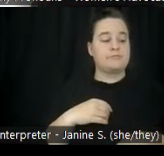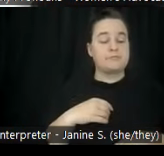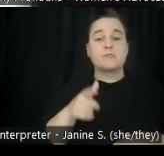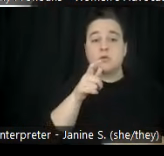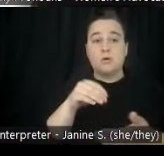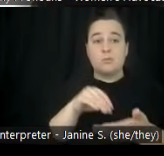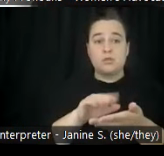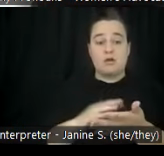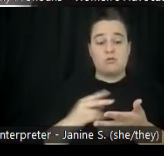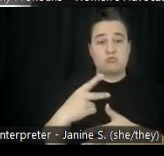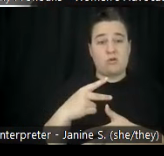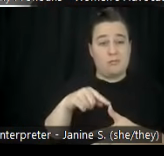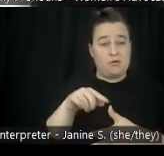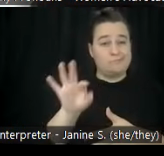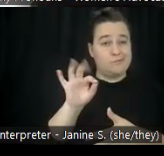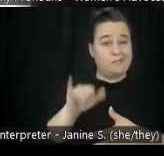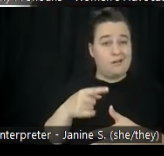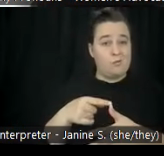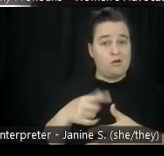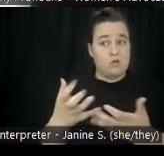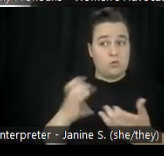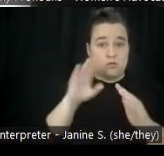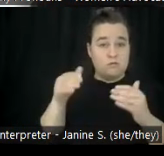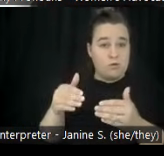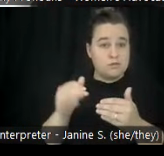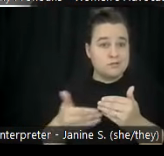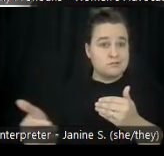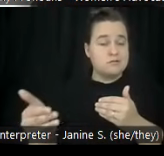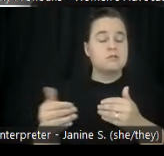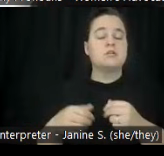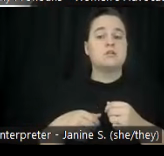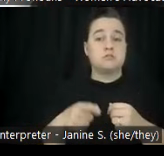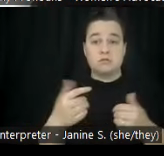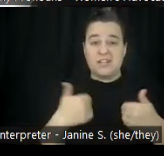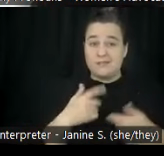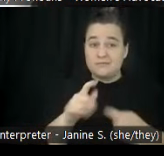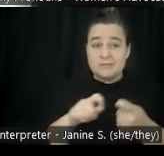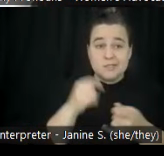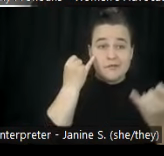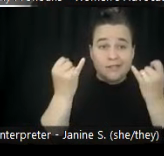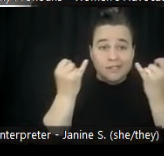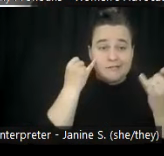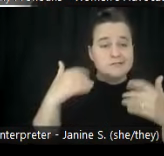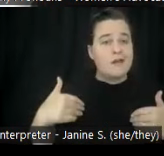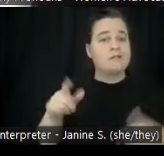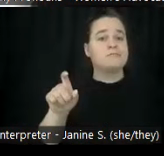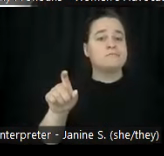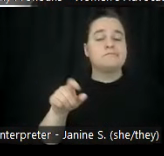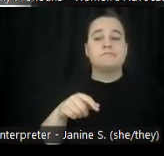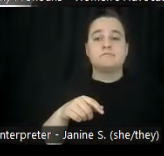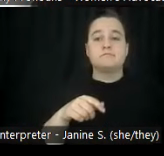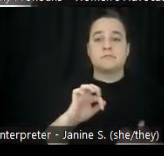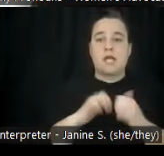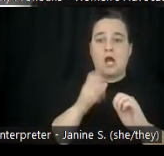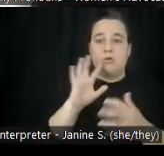put primary prevention of the level that you want to focus on moving forward, do you have any specific ideas of how you can center